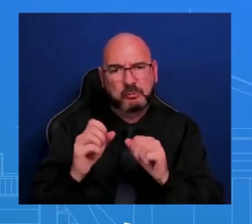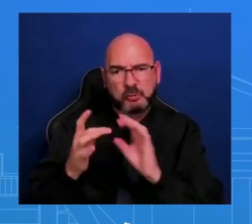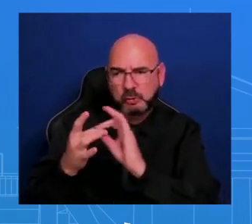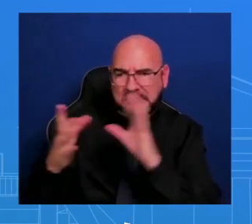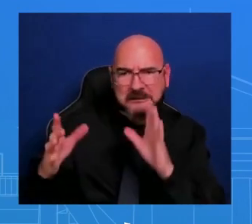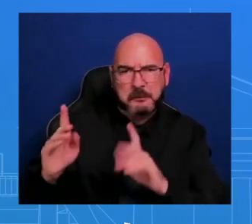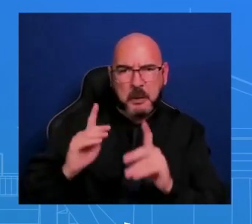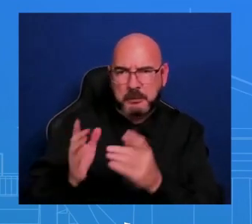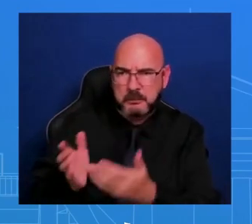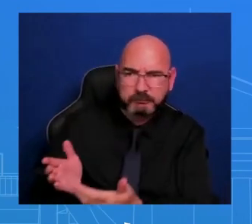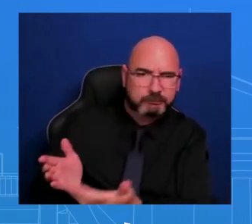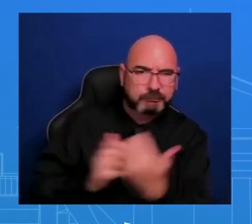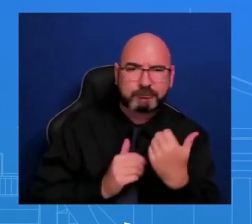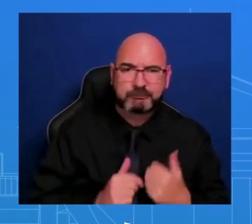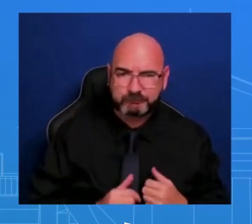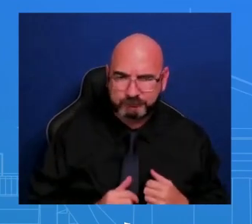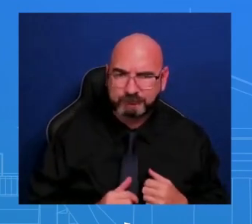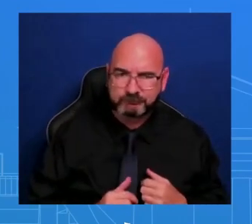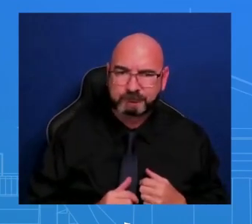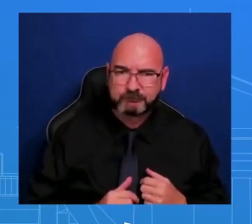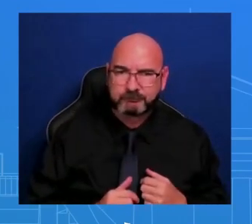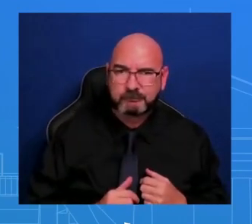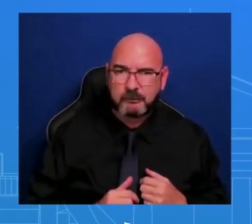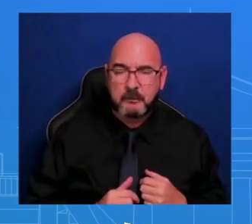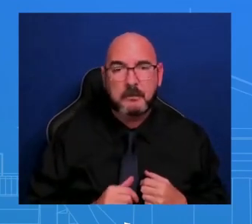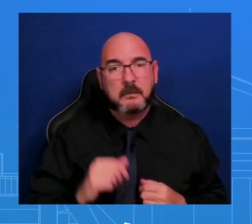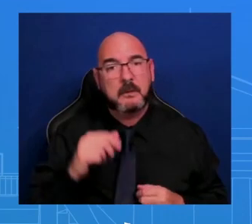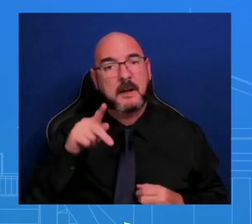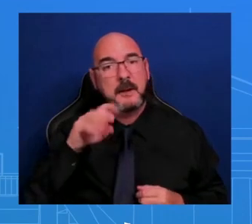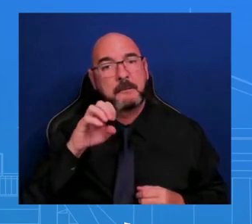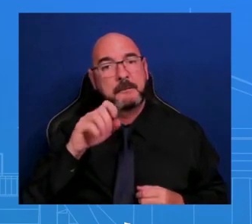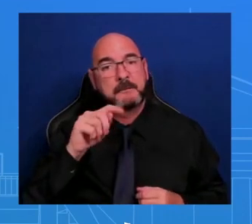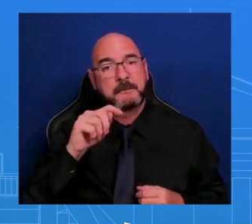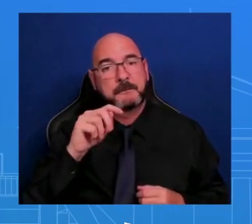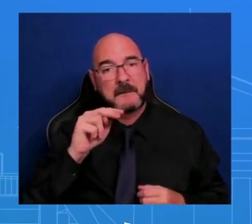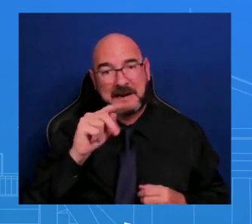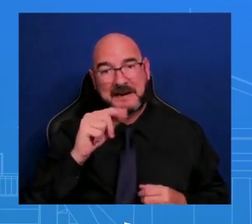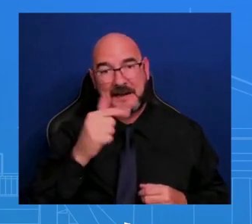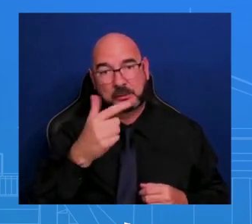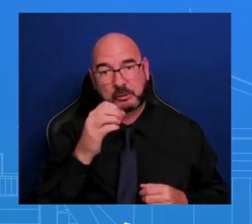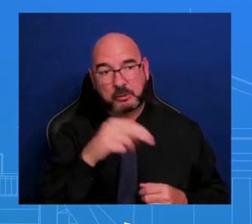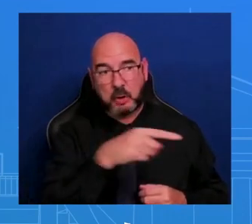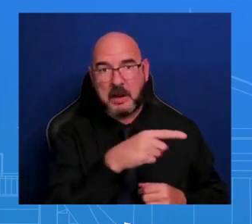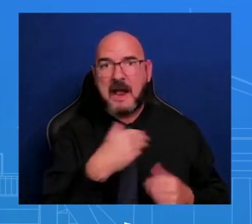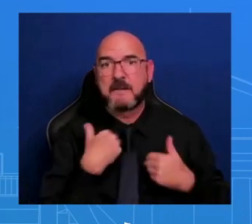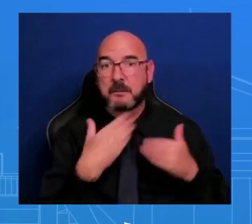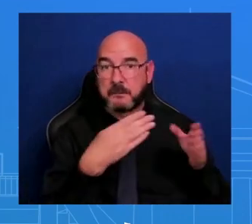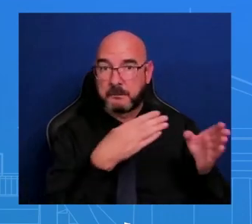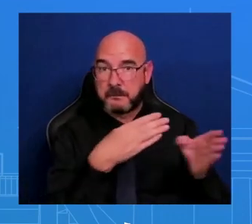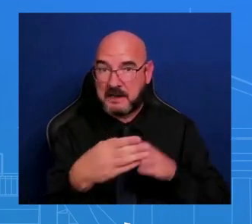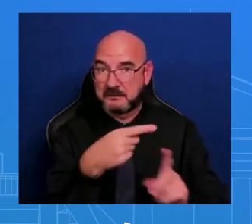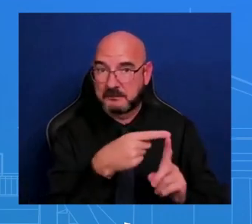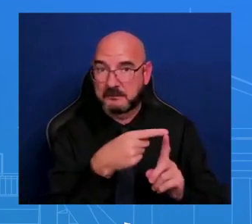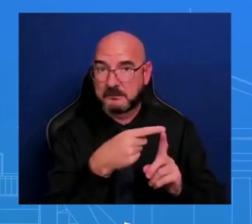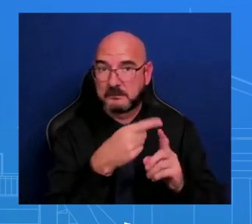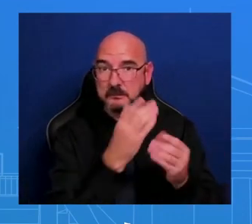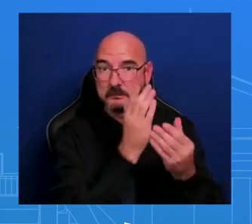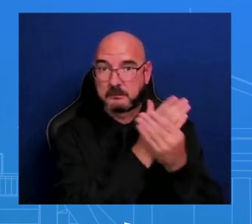Pentagon doesn't have contingency plans on the shelf, may need updating, but have them on the shelf to help with